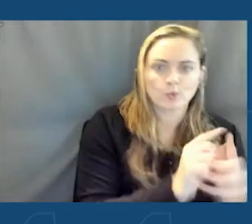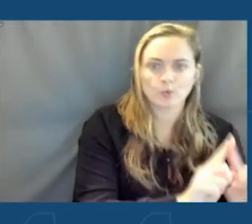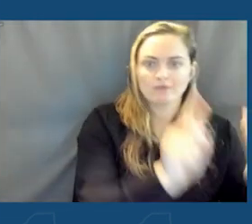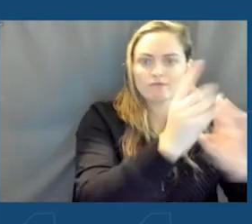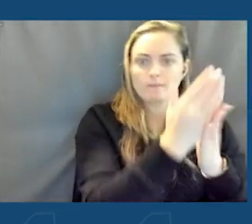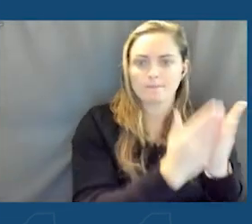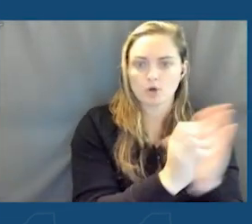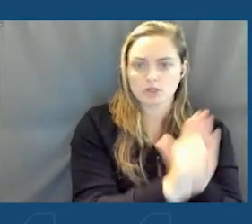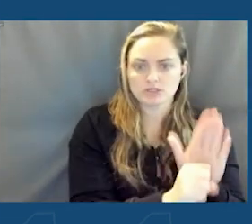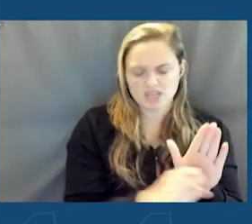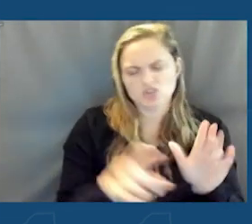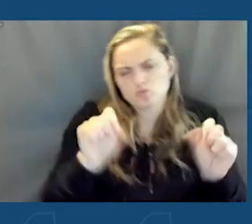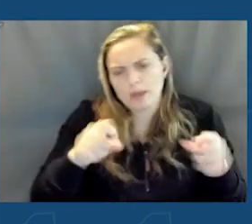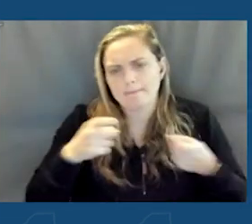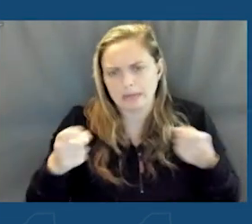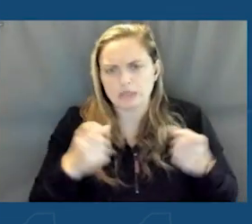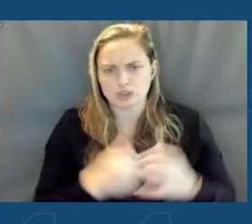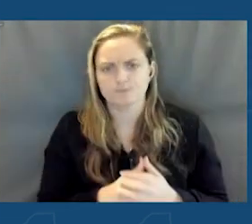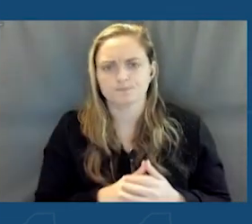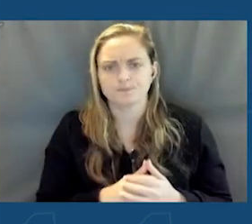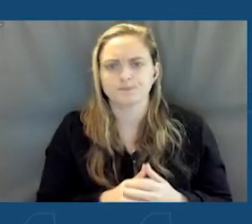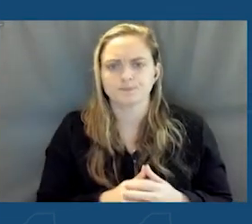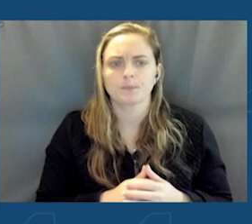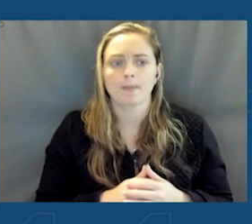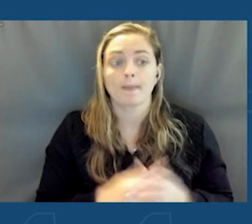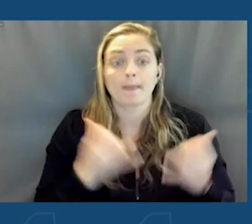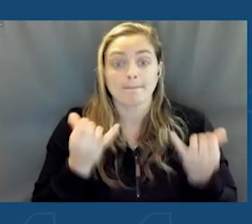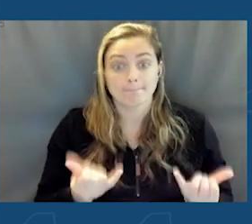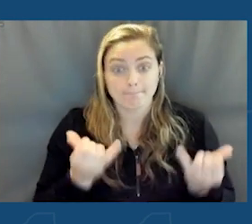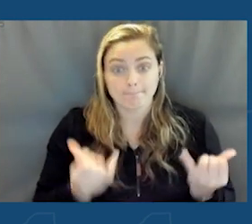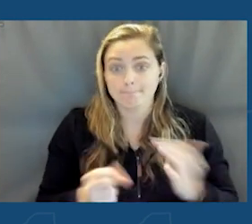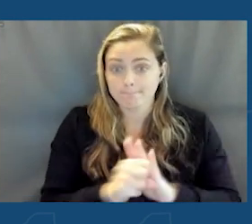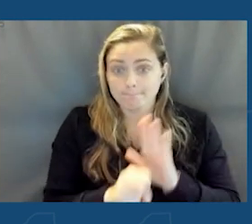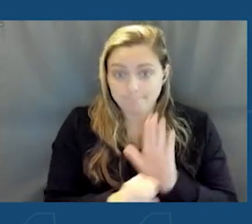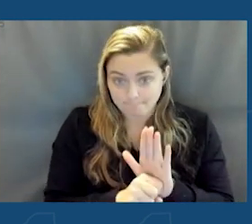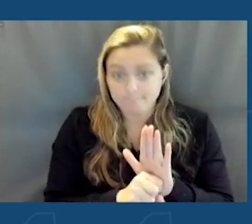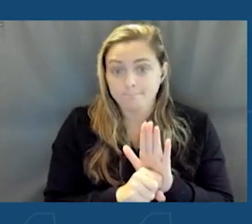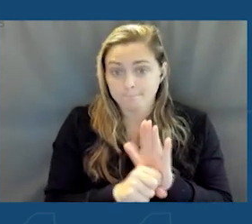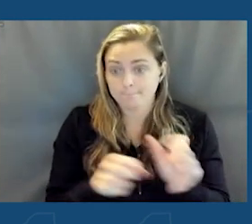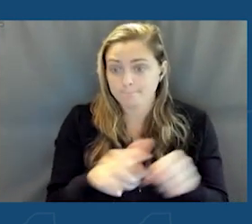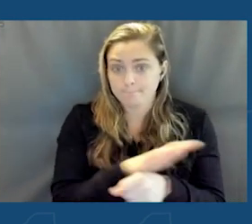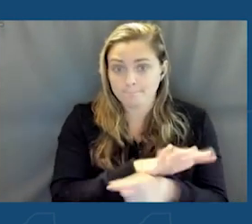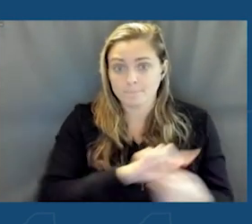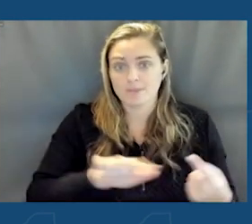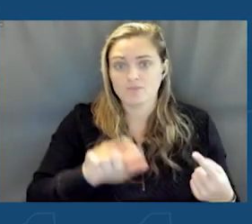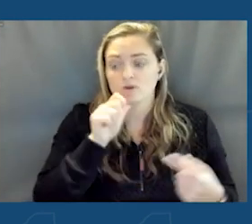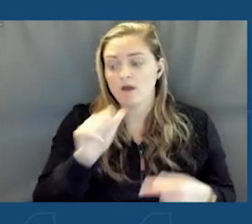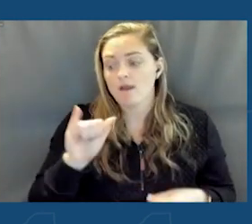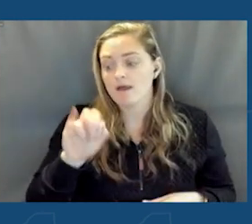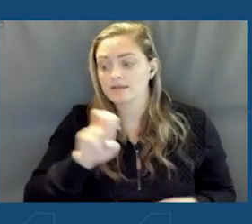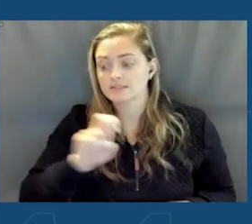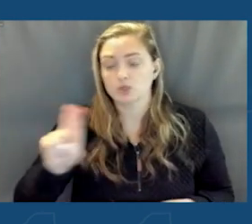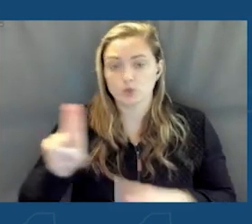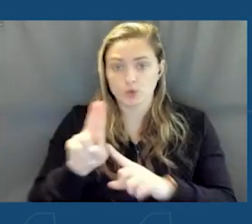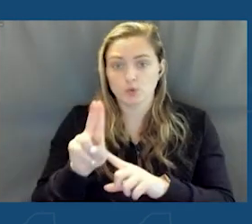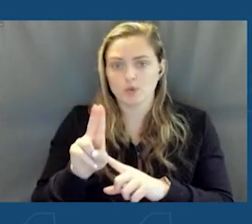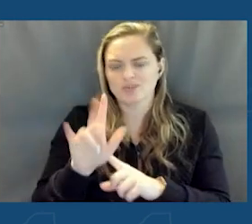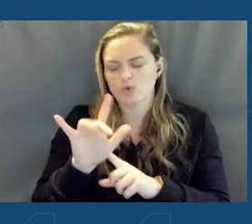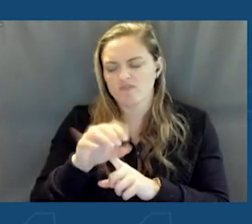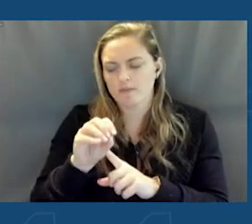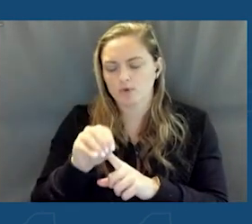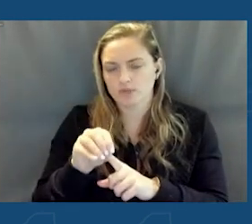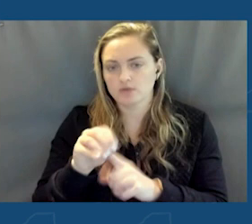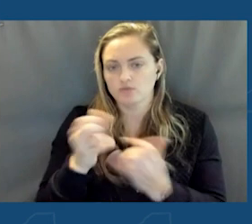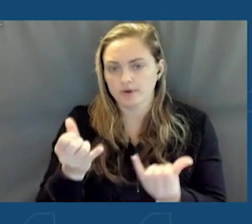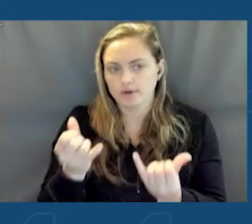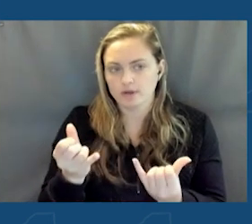be able to manage that. Right now, statewide pediatric beds, non-ICU capacity is 25%. And again, in those areas,